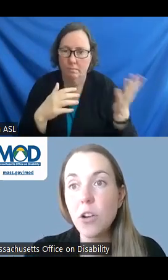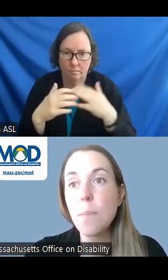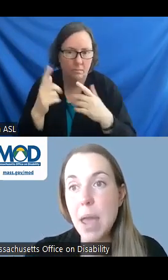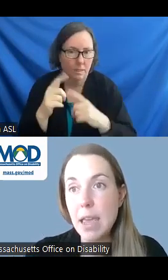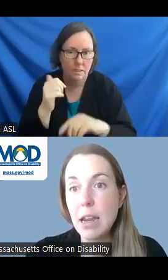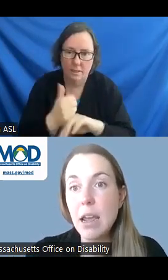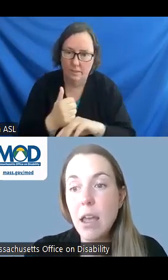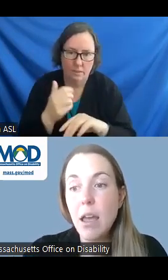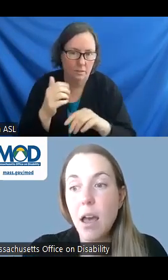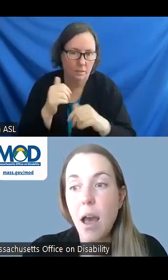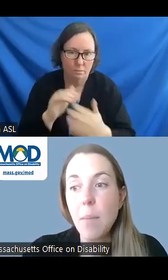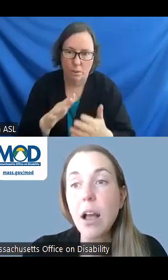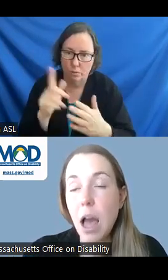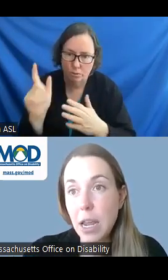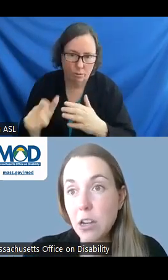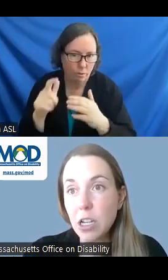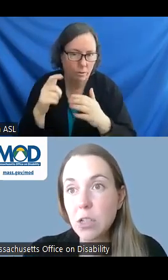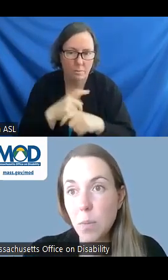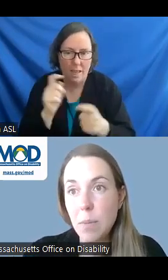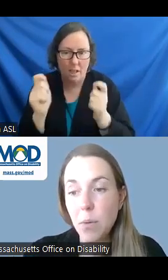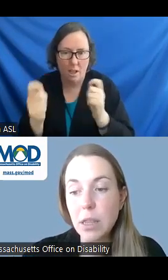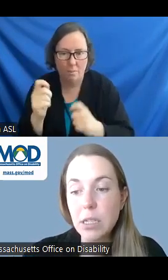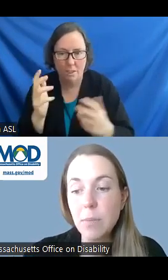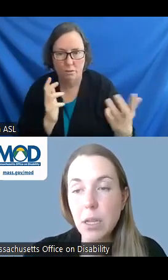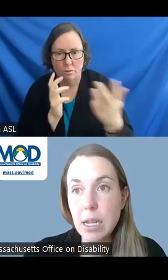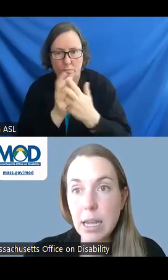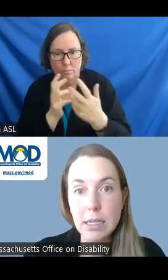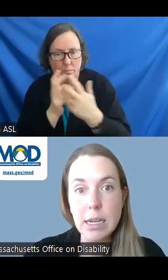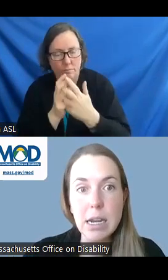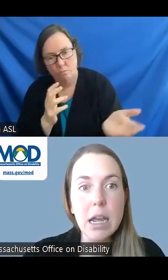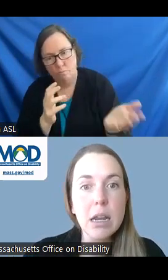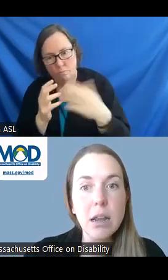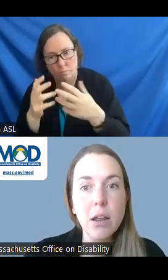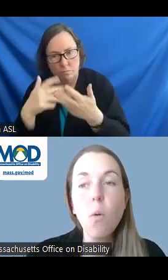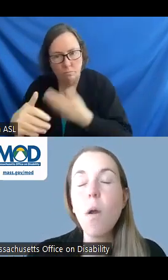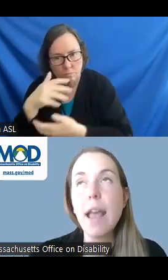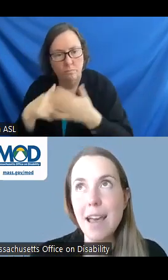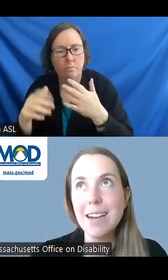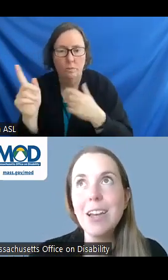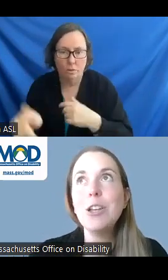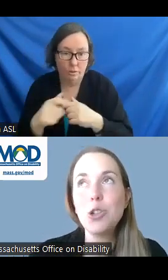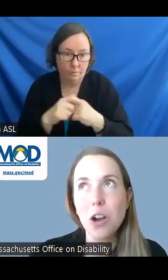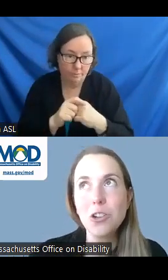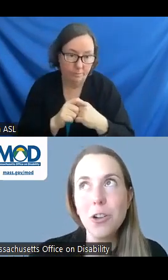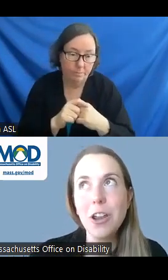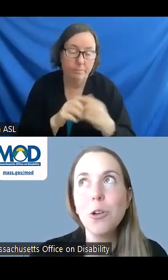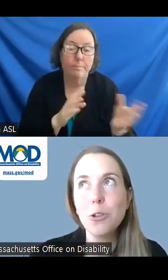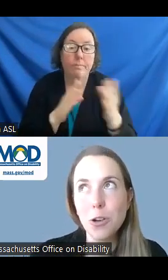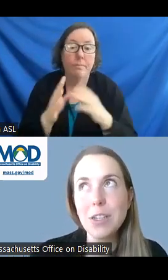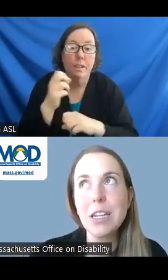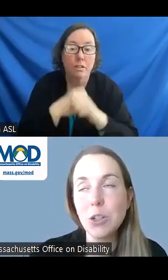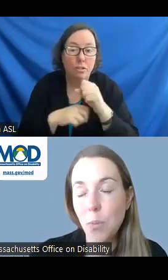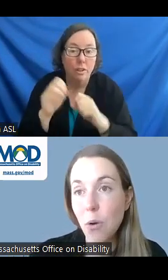setting where you're making accommodations for people with disabilities as needed and structuring